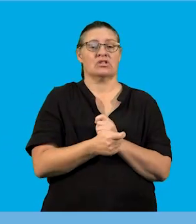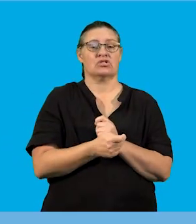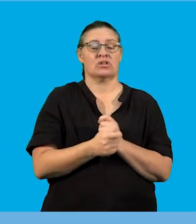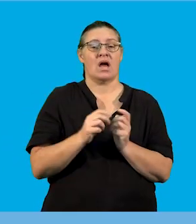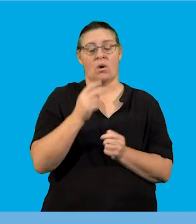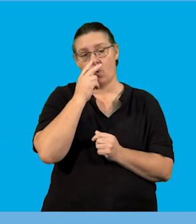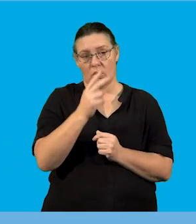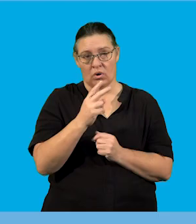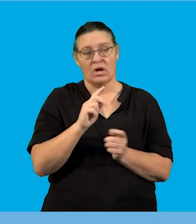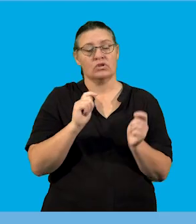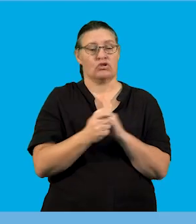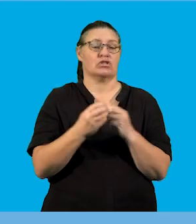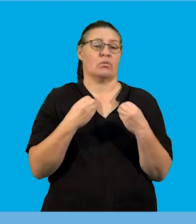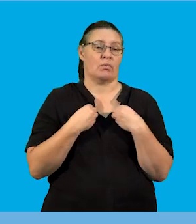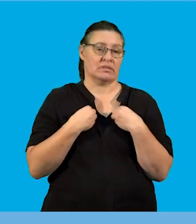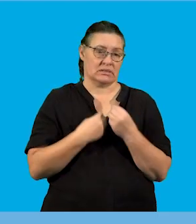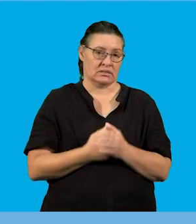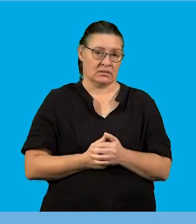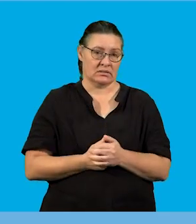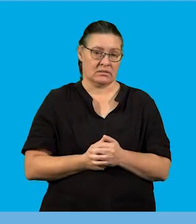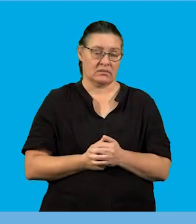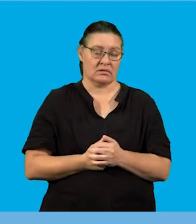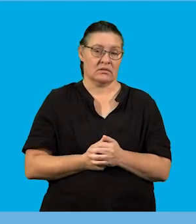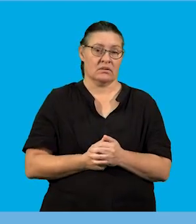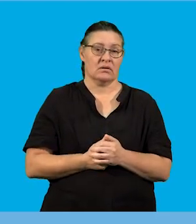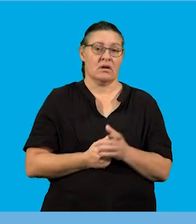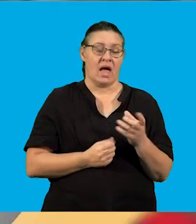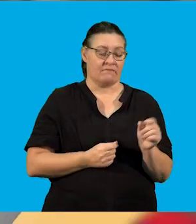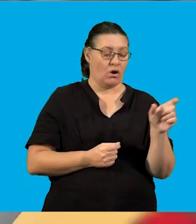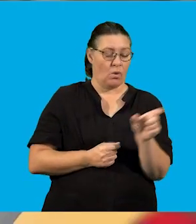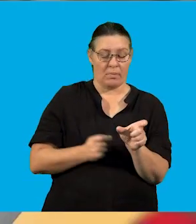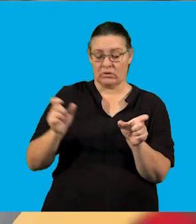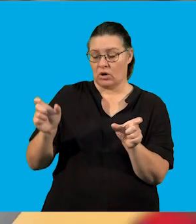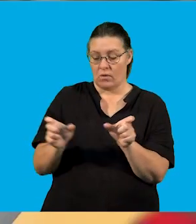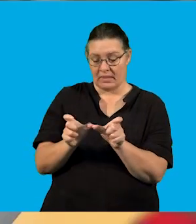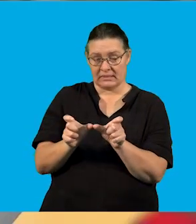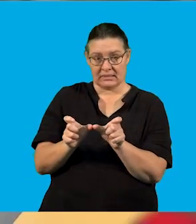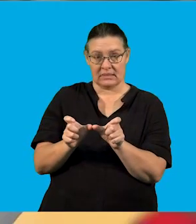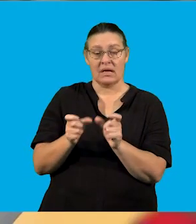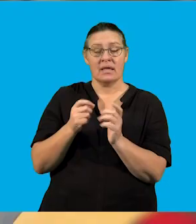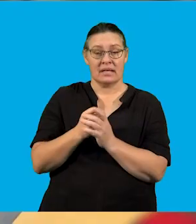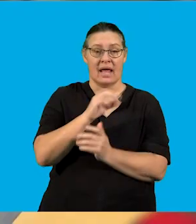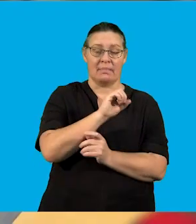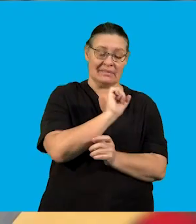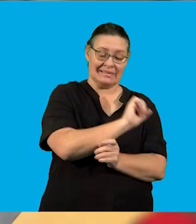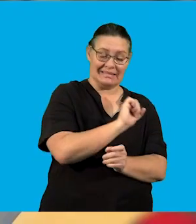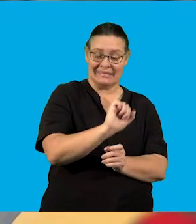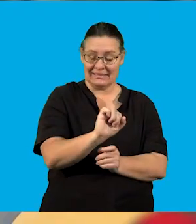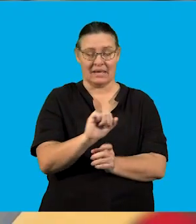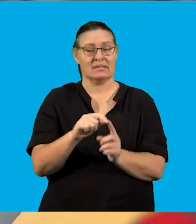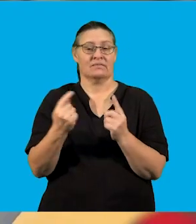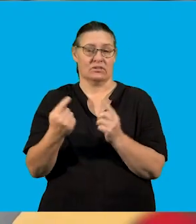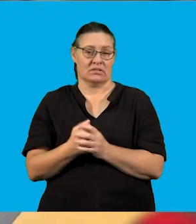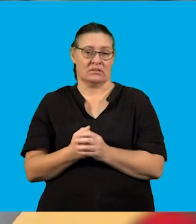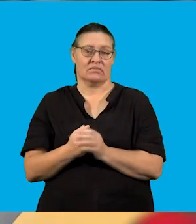going to be a change in composition and a change in properties, meaning that the compound will have different properties as the elements that are